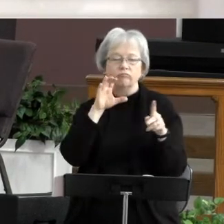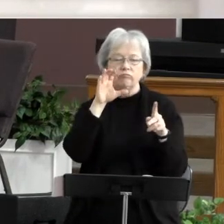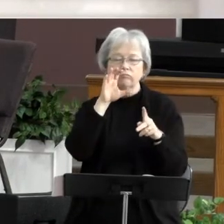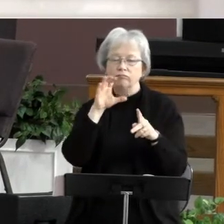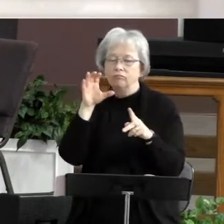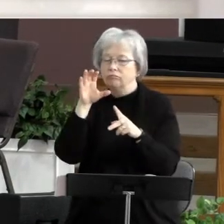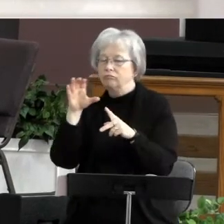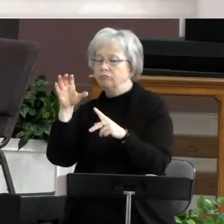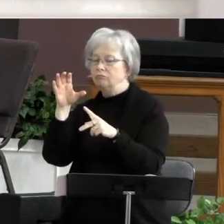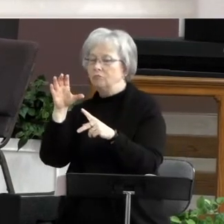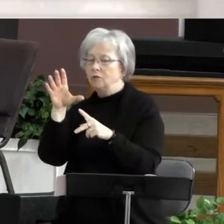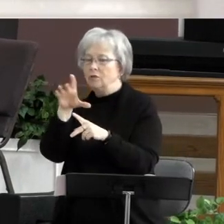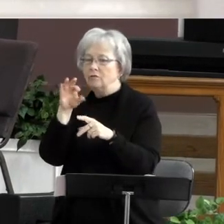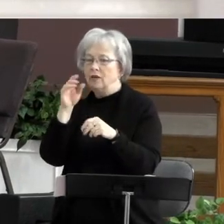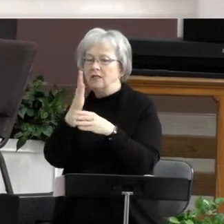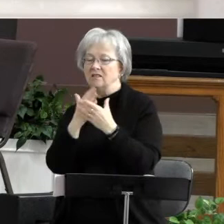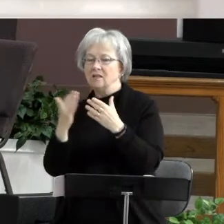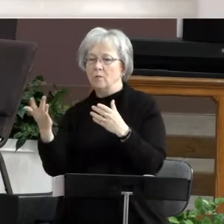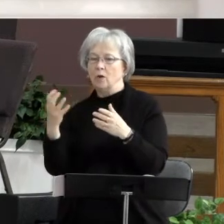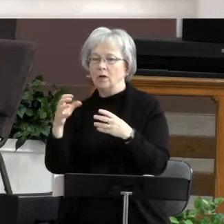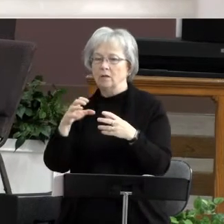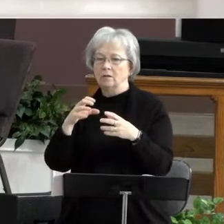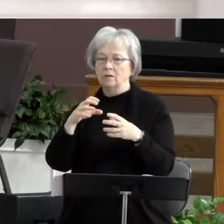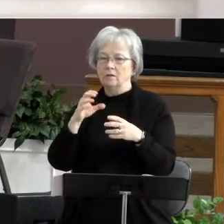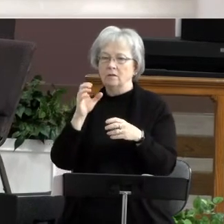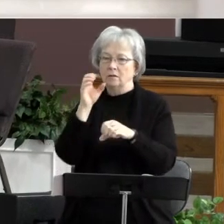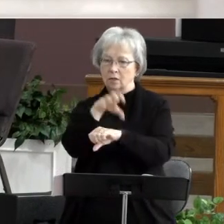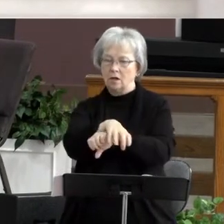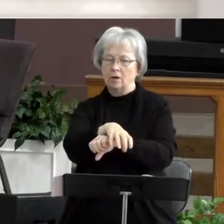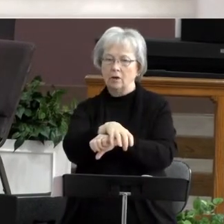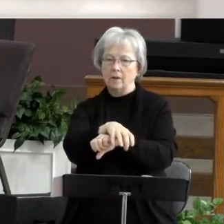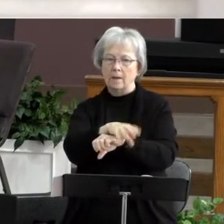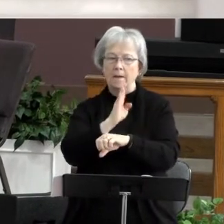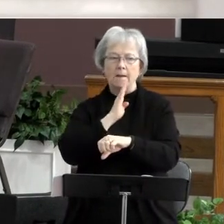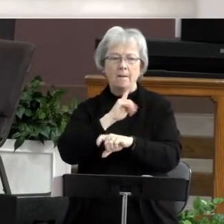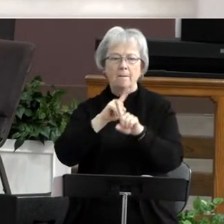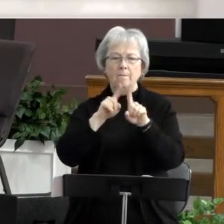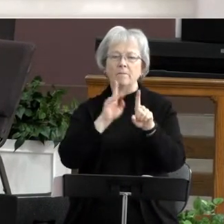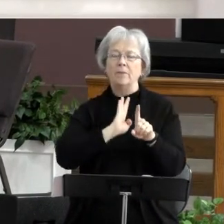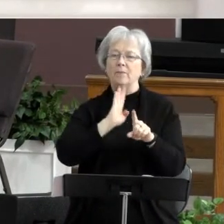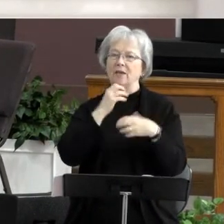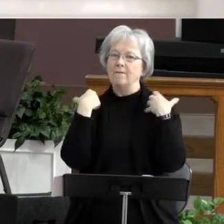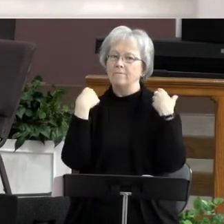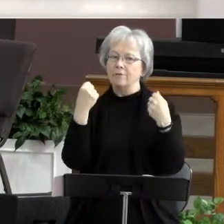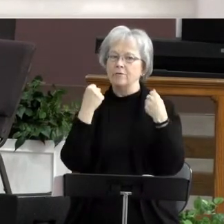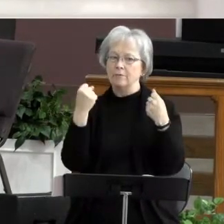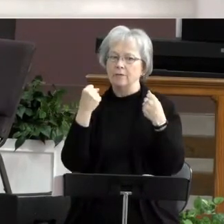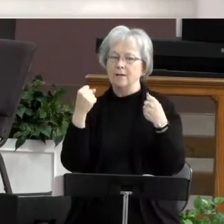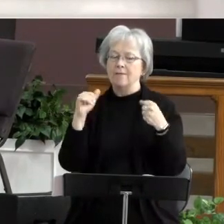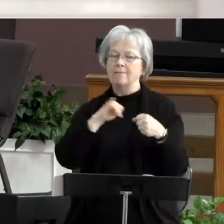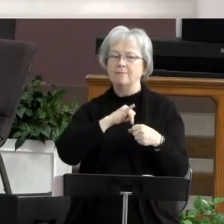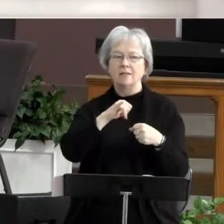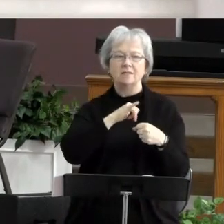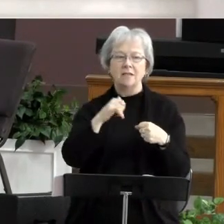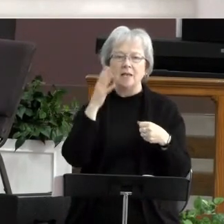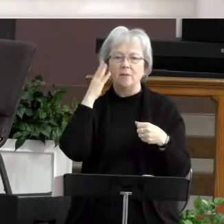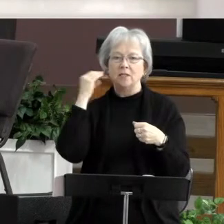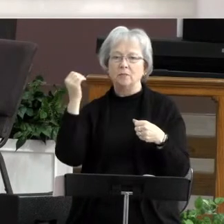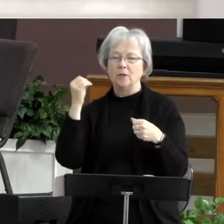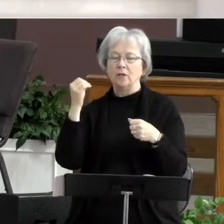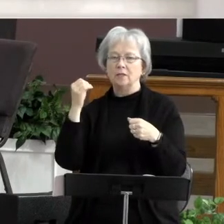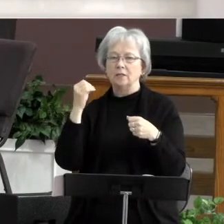devour. But resist him, firm in your faith, knowing that the same experiences of suffering are being